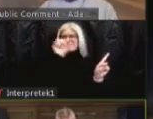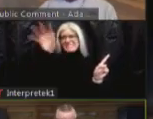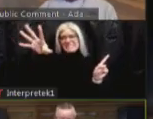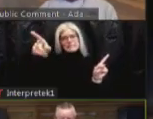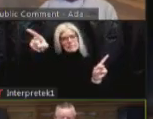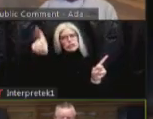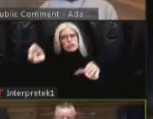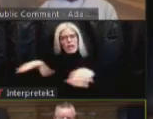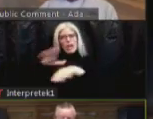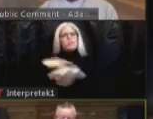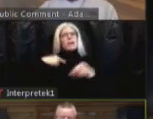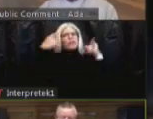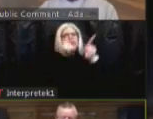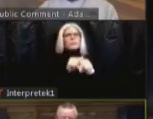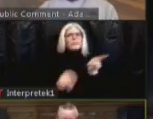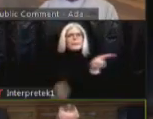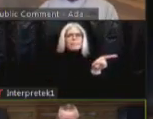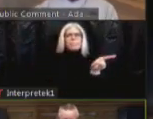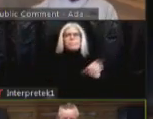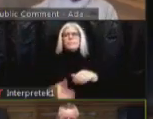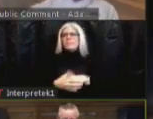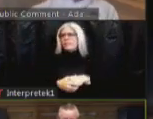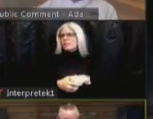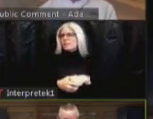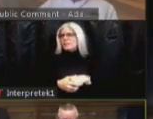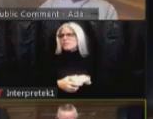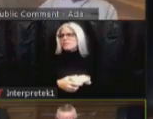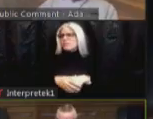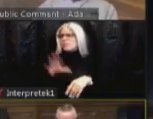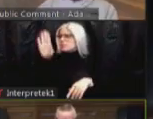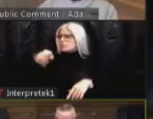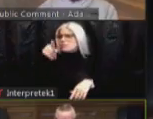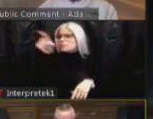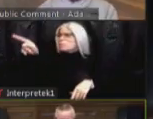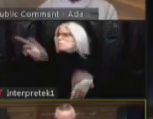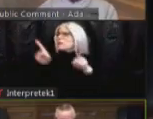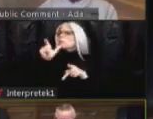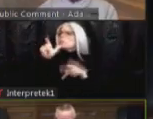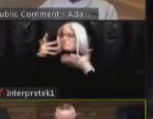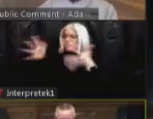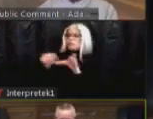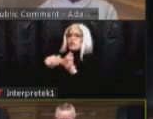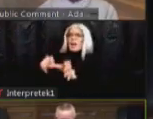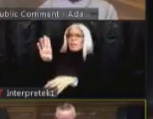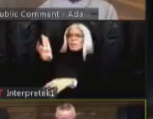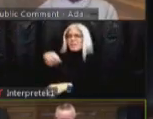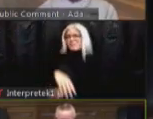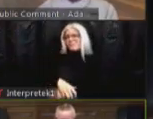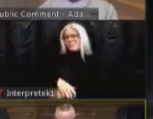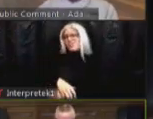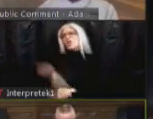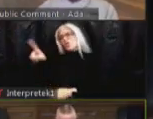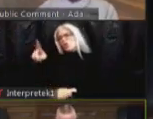there's anybody that's ridden the bus knows that if you act upon that as a driver or as